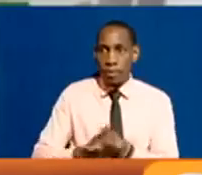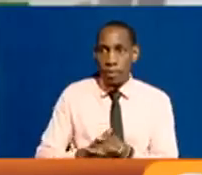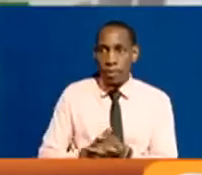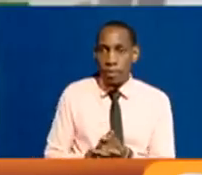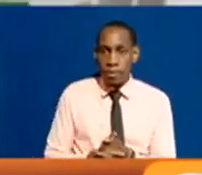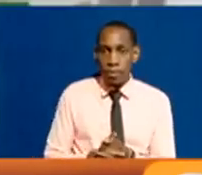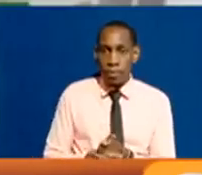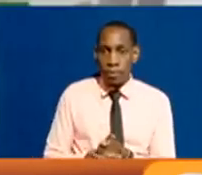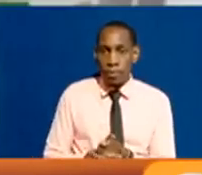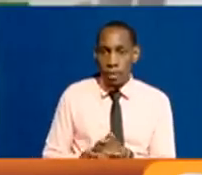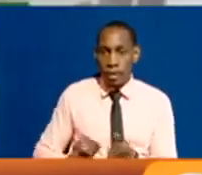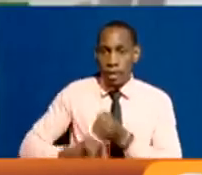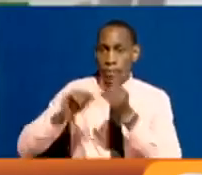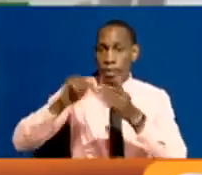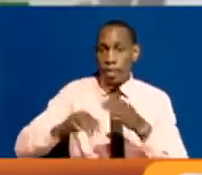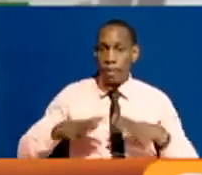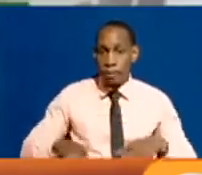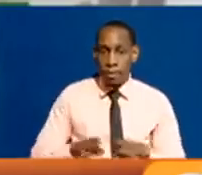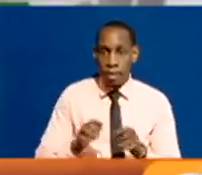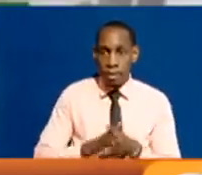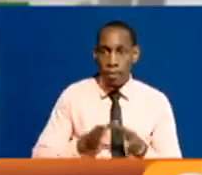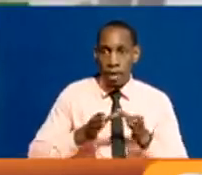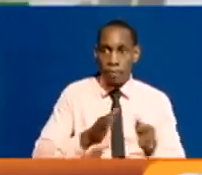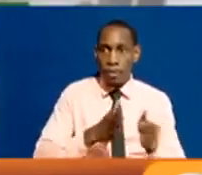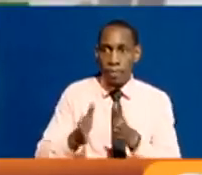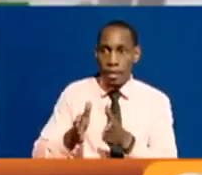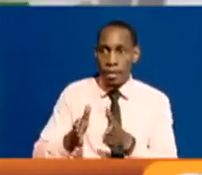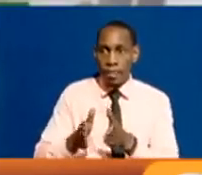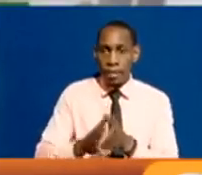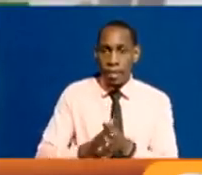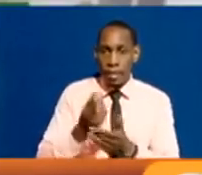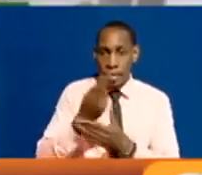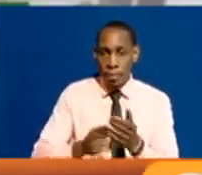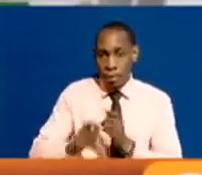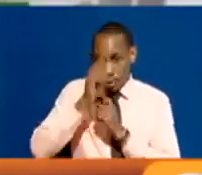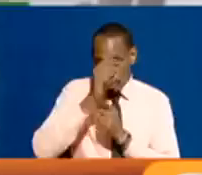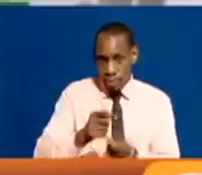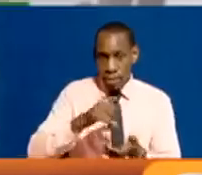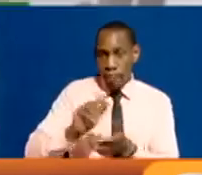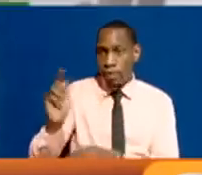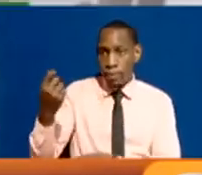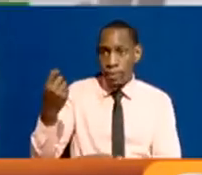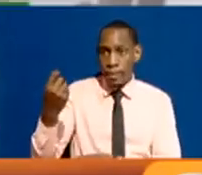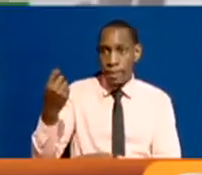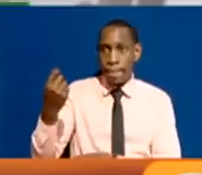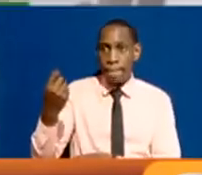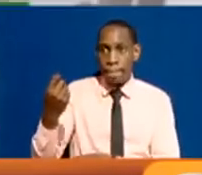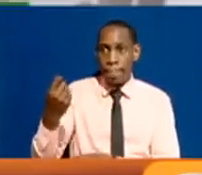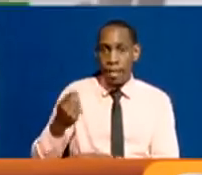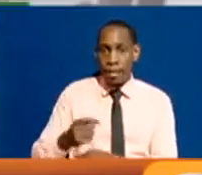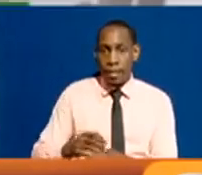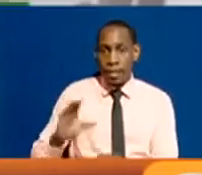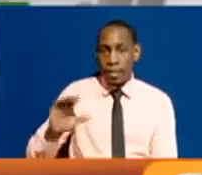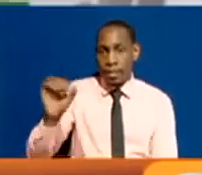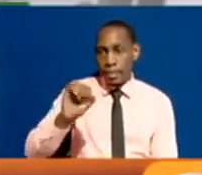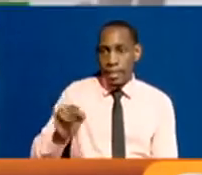mandate from the people as to force an arrangement of mutual respect between the president and his cabinet